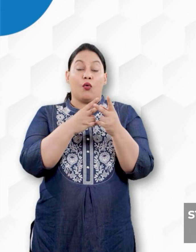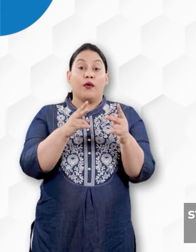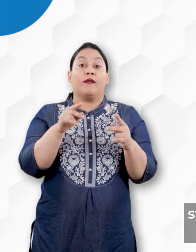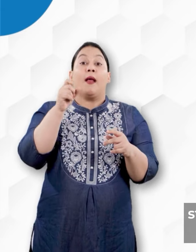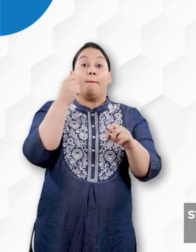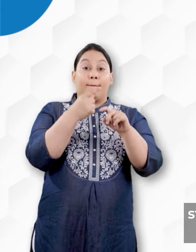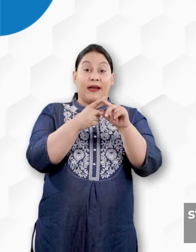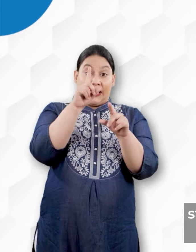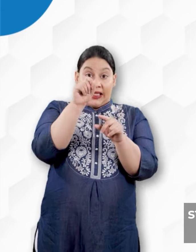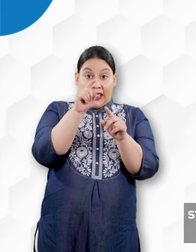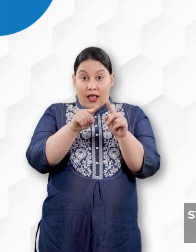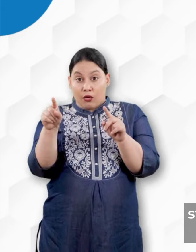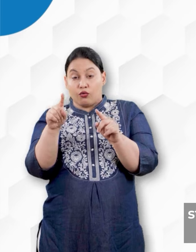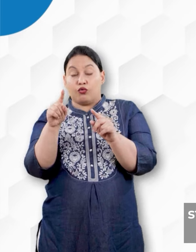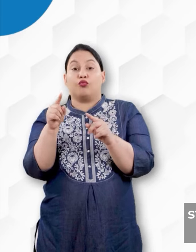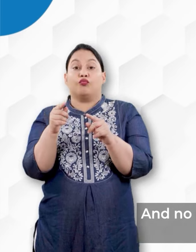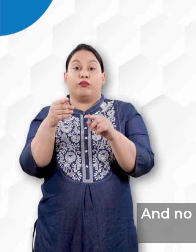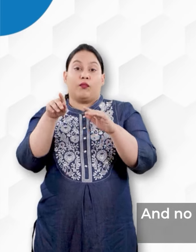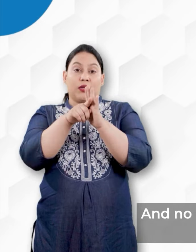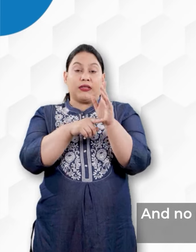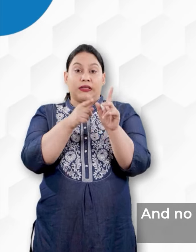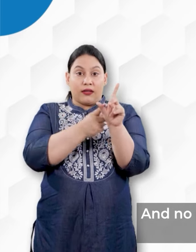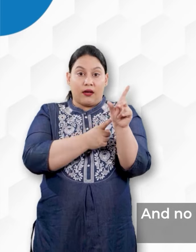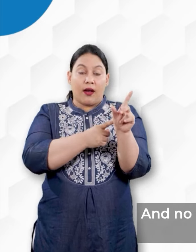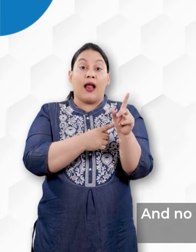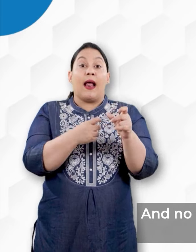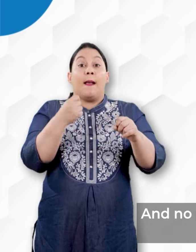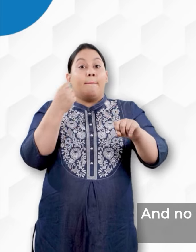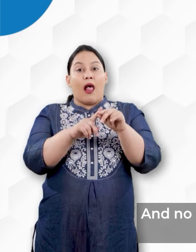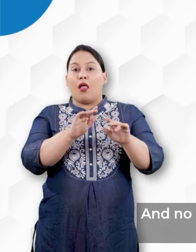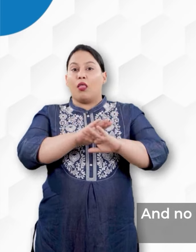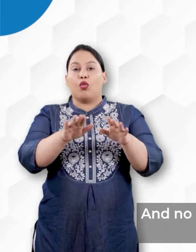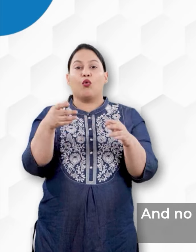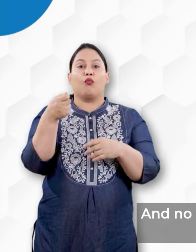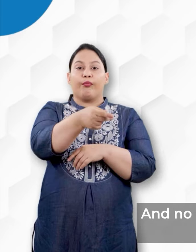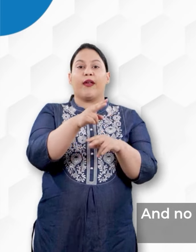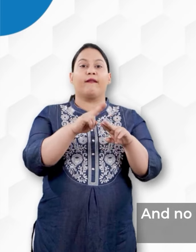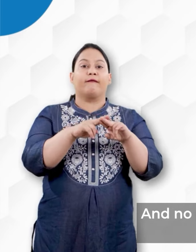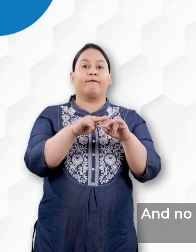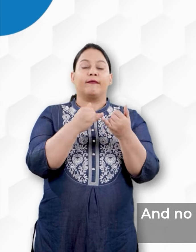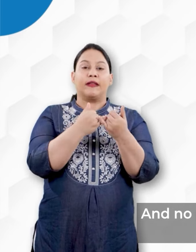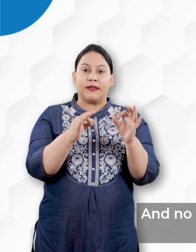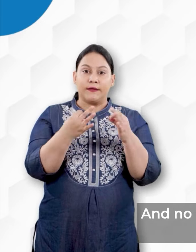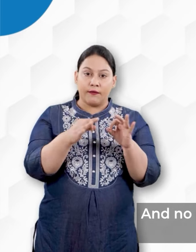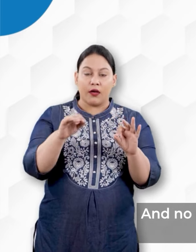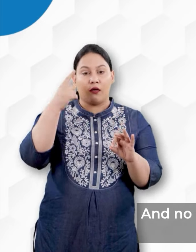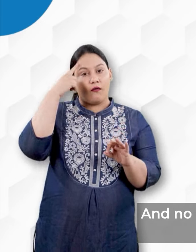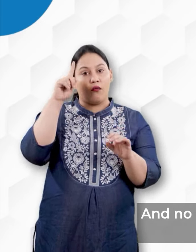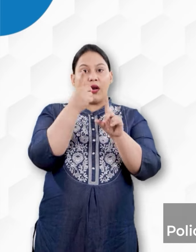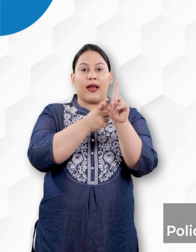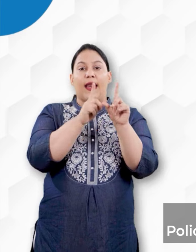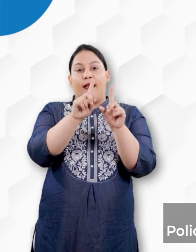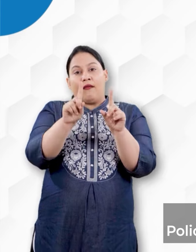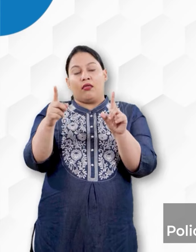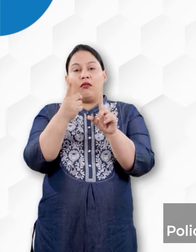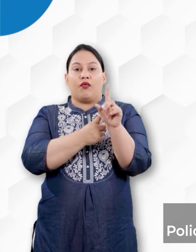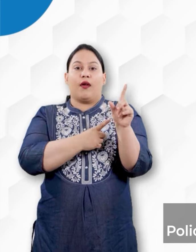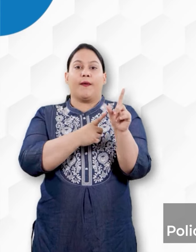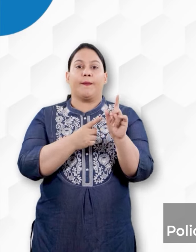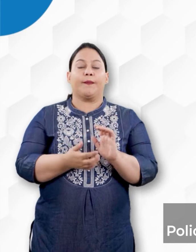from the end of the 10th policy year, and no policy administration charges from 11th policy year, as well